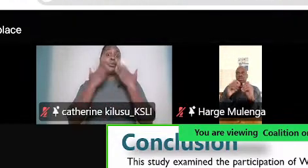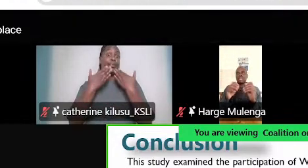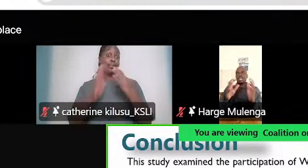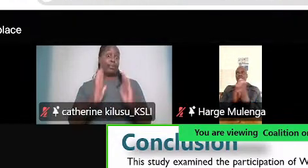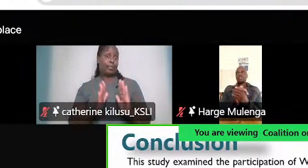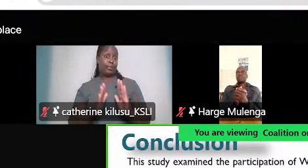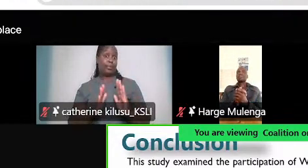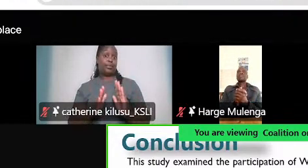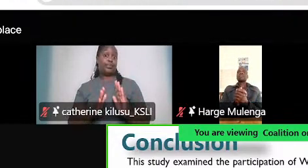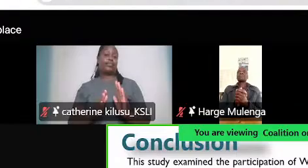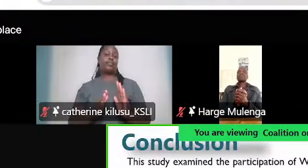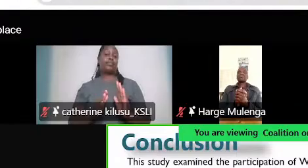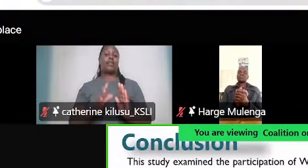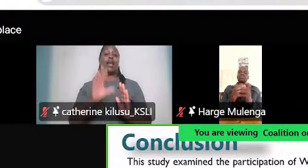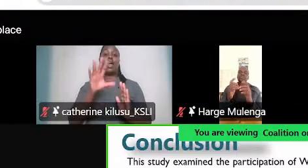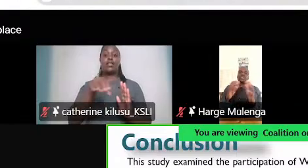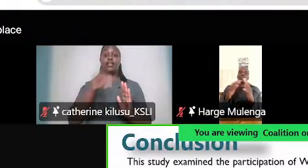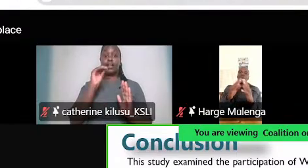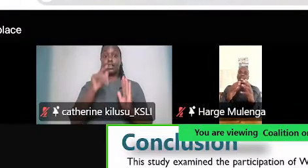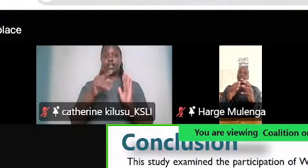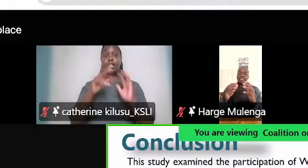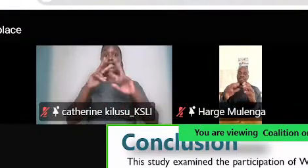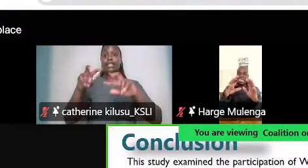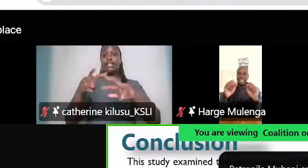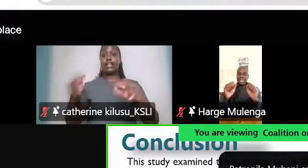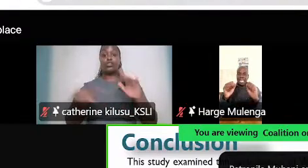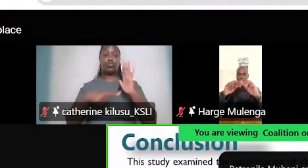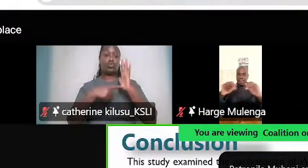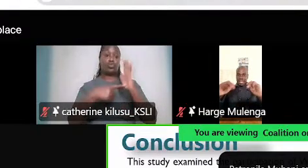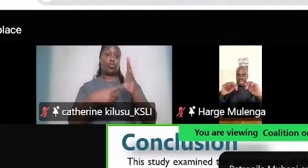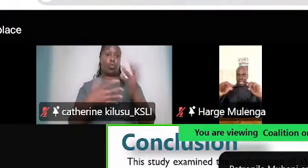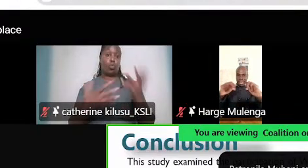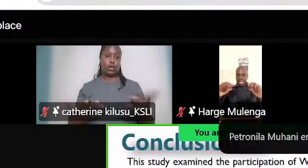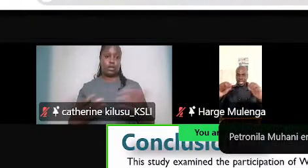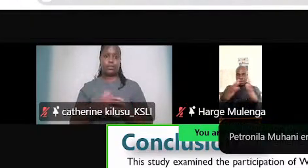the findings reveal that although EVAWG